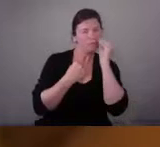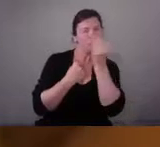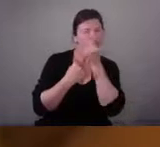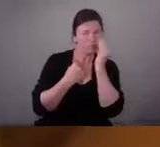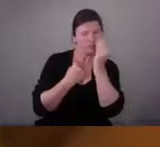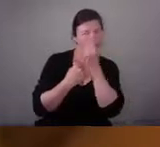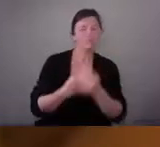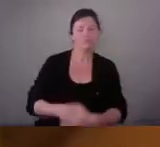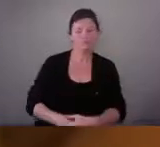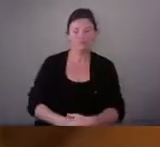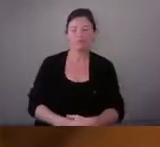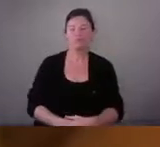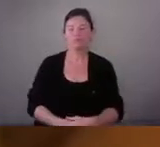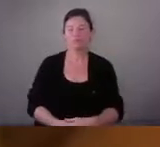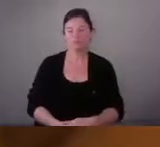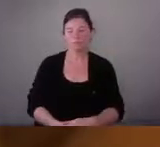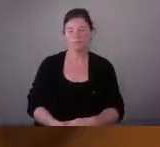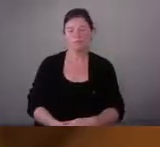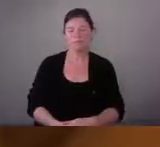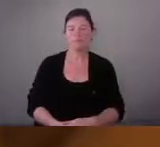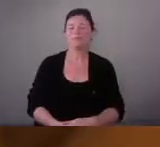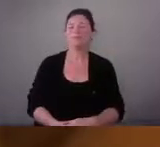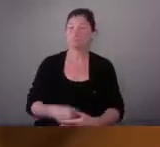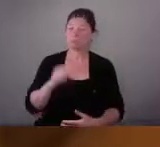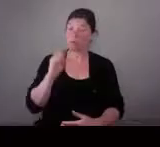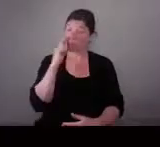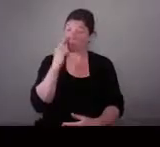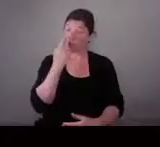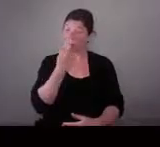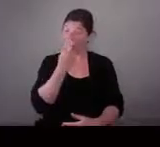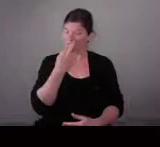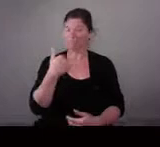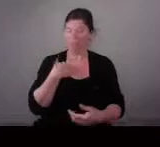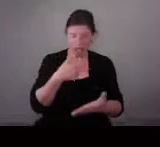flowers, pink roses.